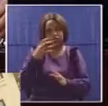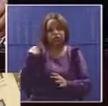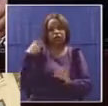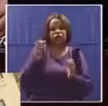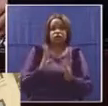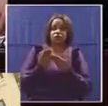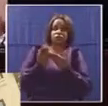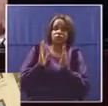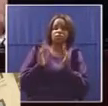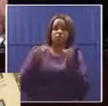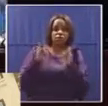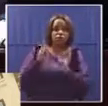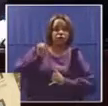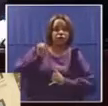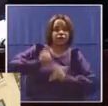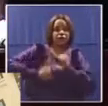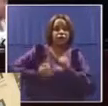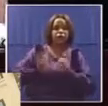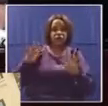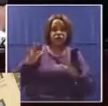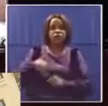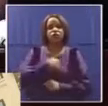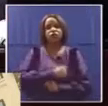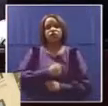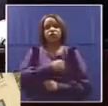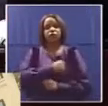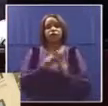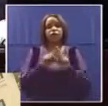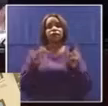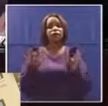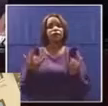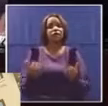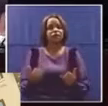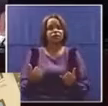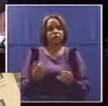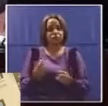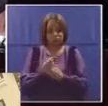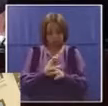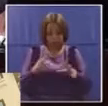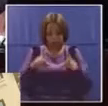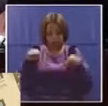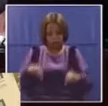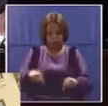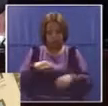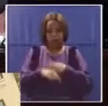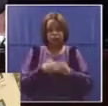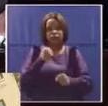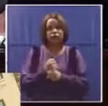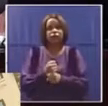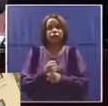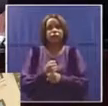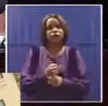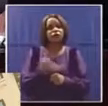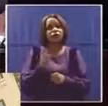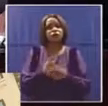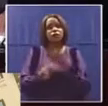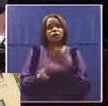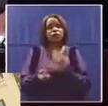serious lapse. And once tracking and tracing were eventually commenced this year, Bester and his accomplices were